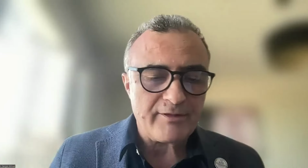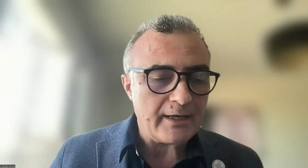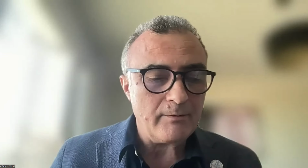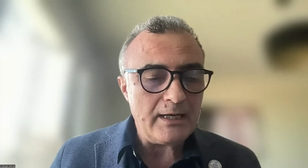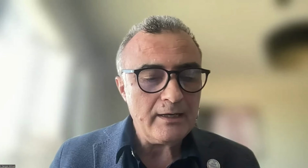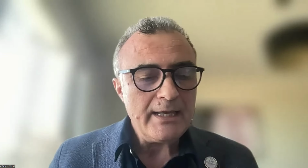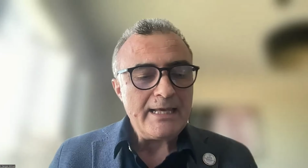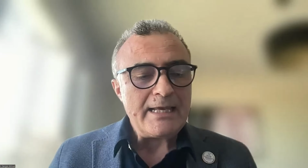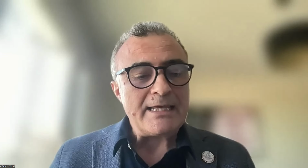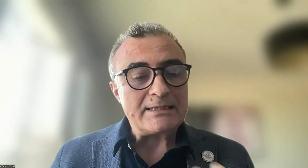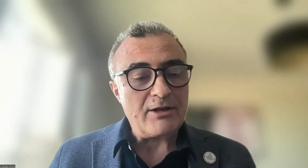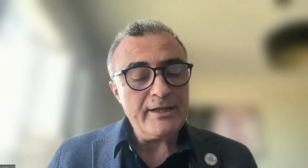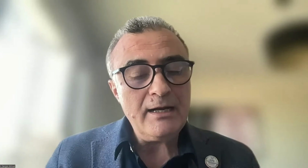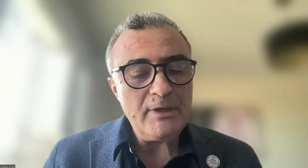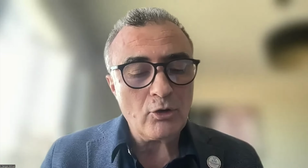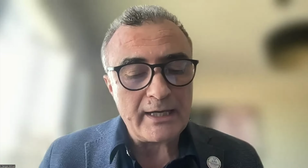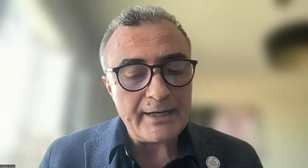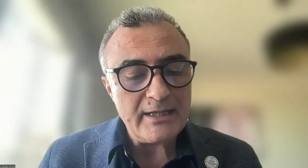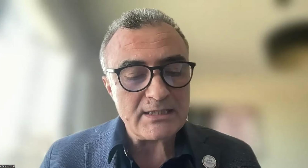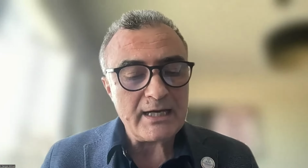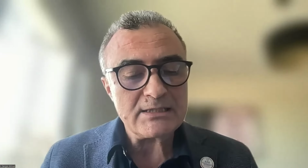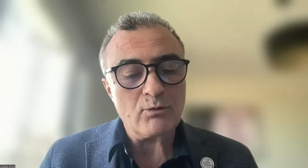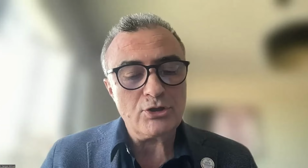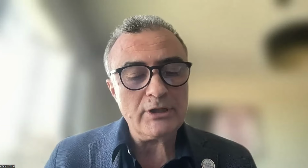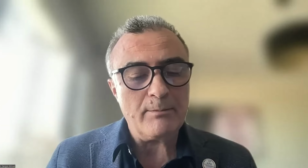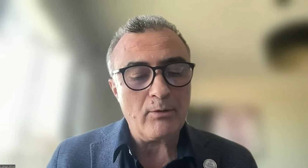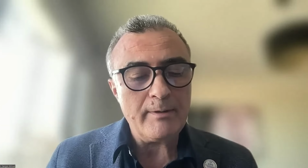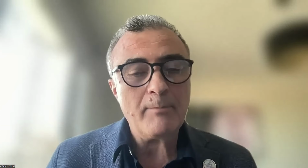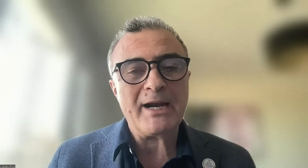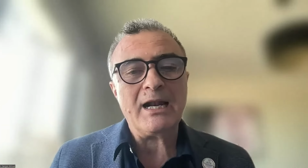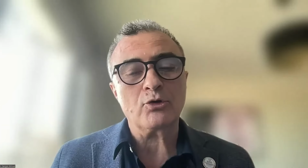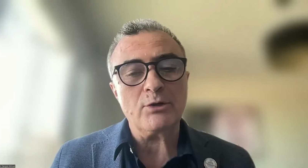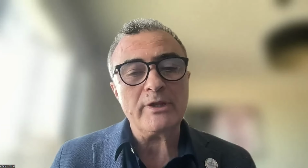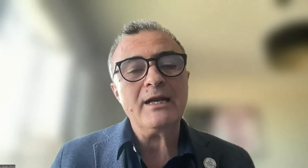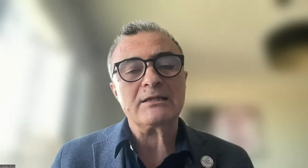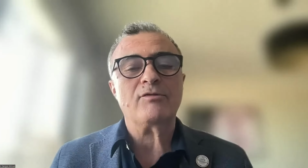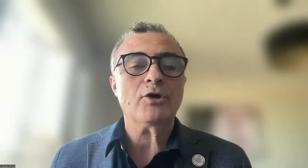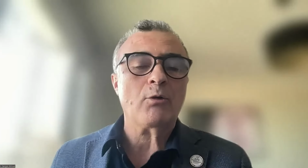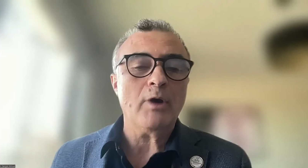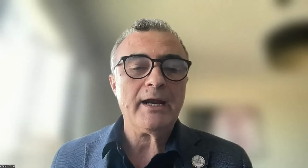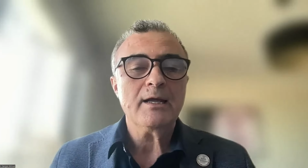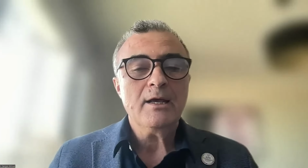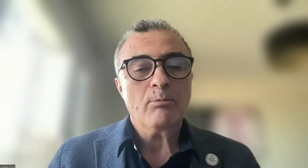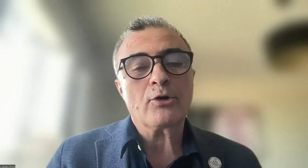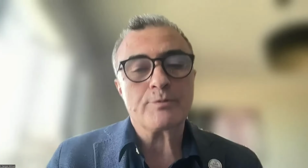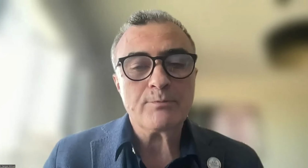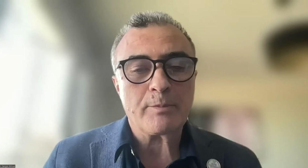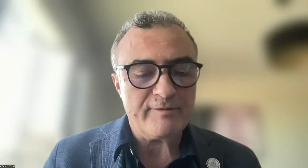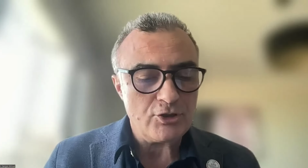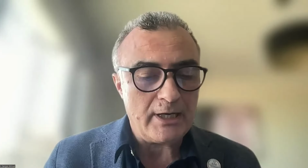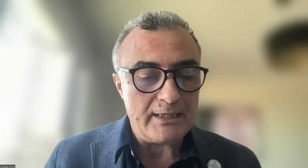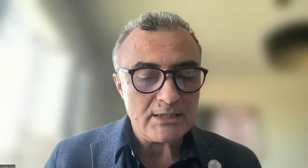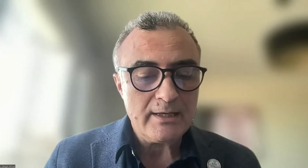level and other second or third level. And the third element that I would like to highlight is the issue of the problem for continuity of attention,